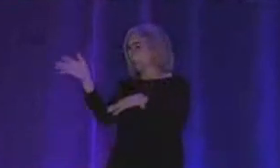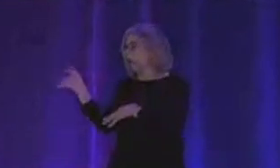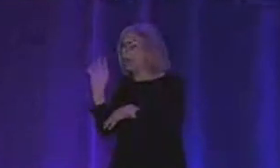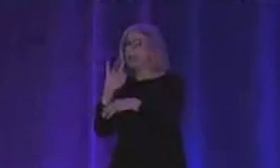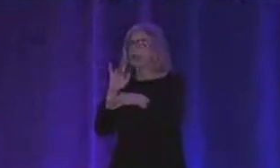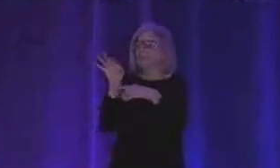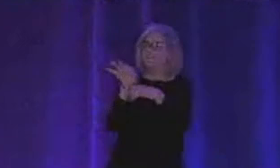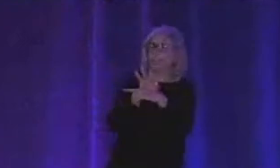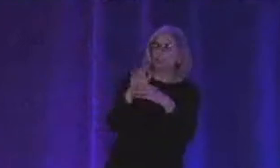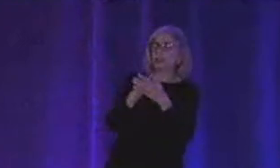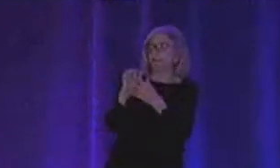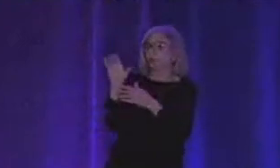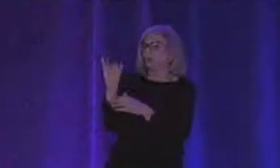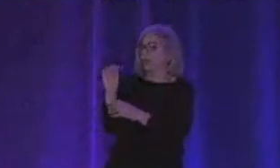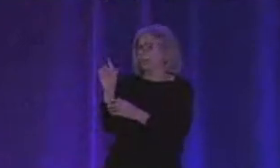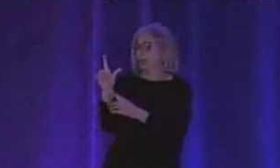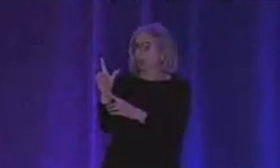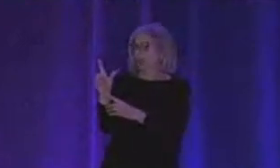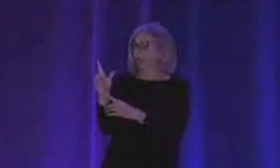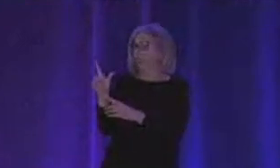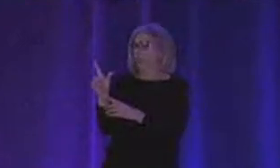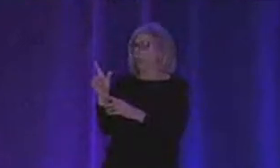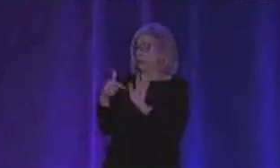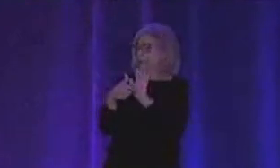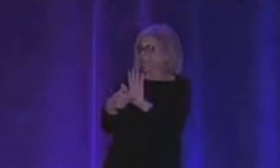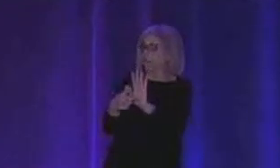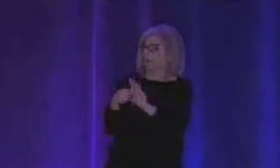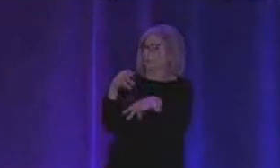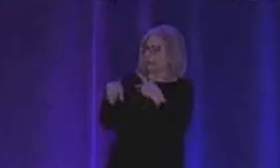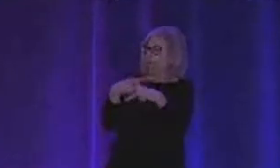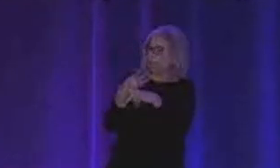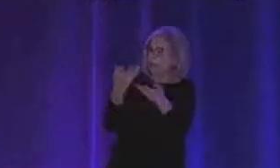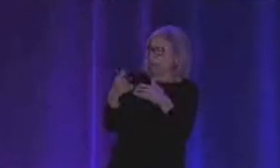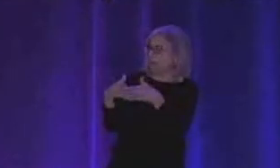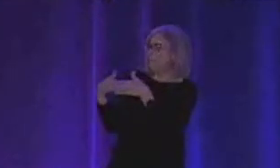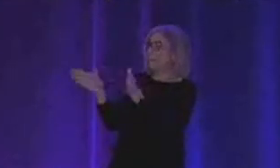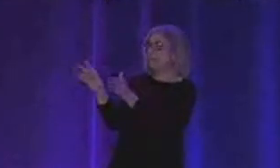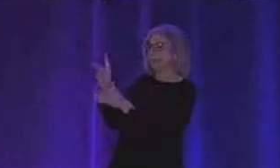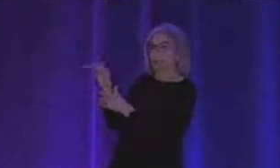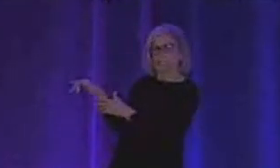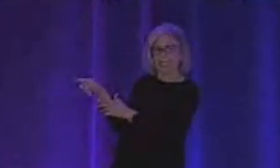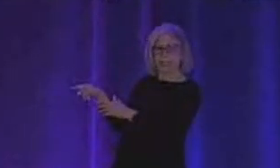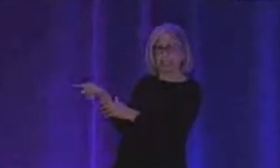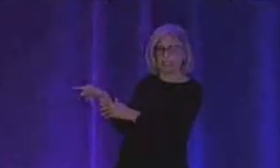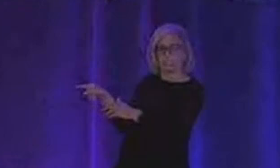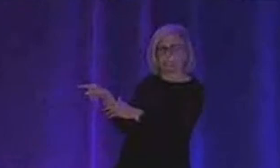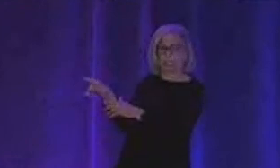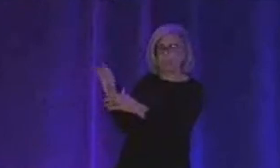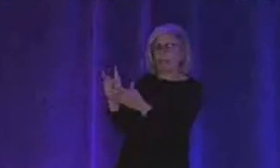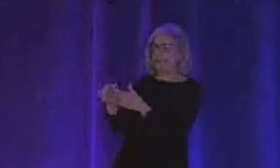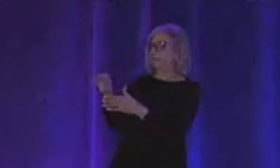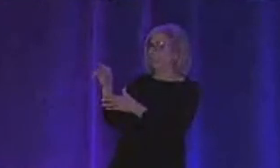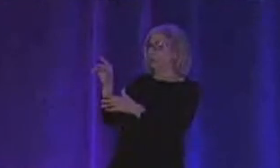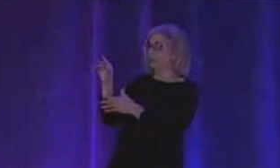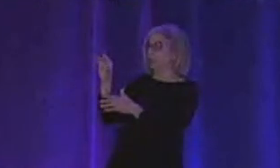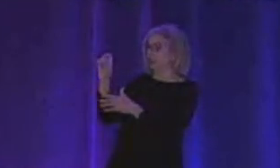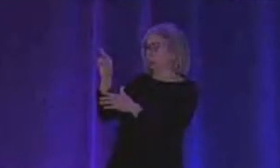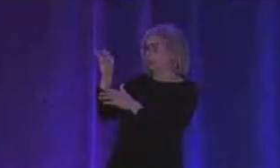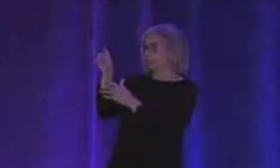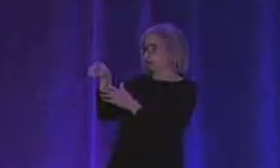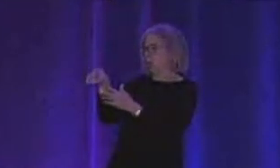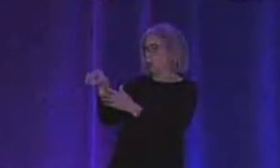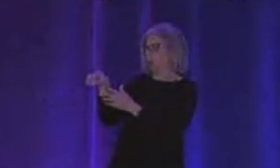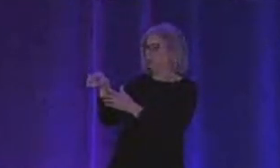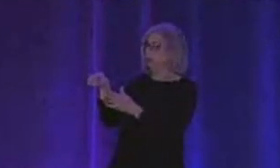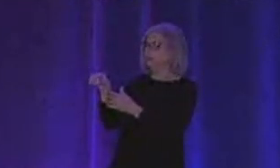of the credentials. So for example, you can say the type. So this will be a public key. And then this is the cryptographic algorithm that was used. And